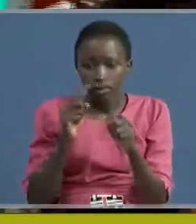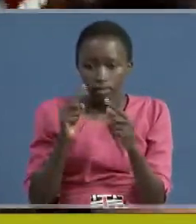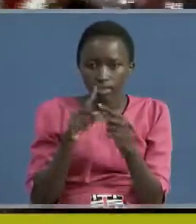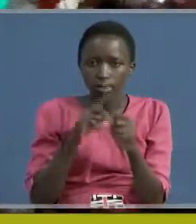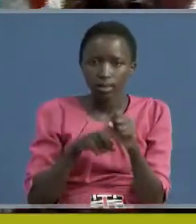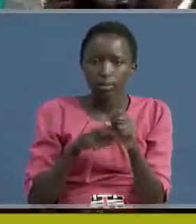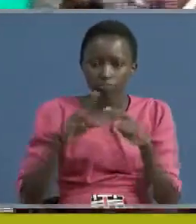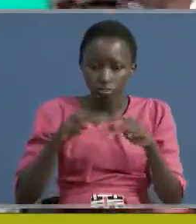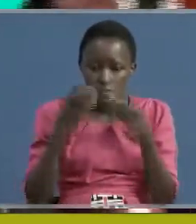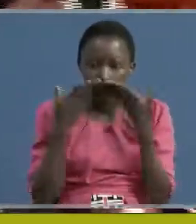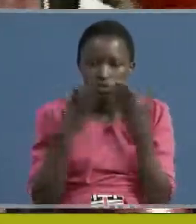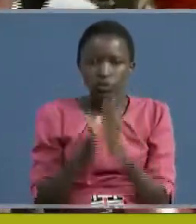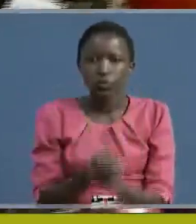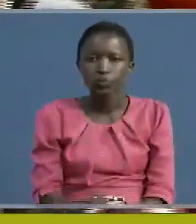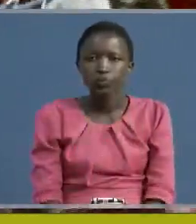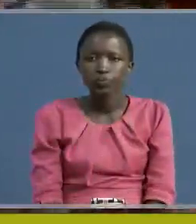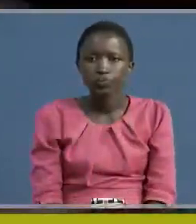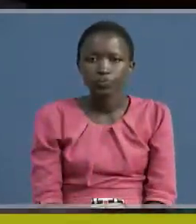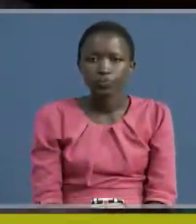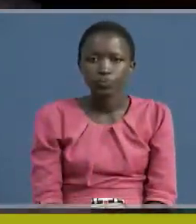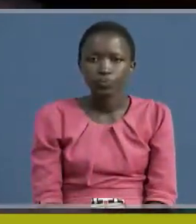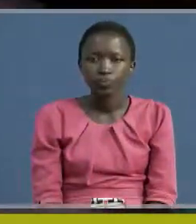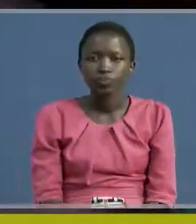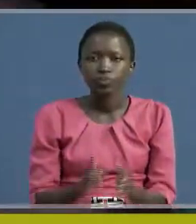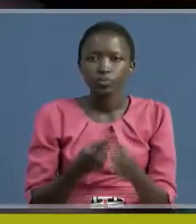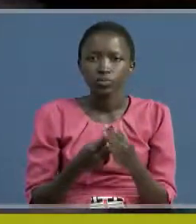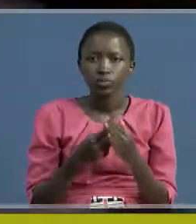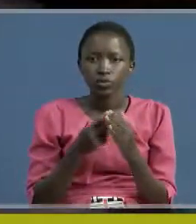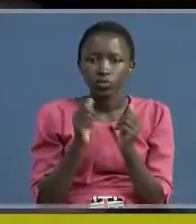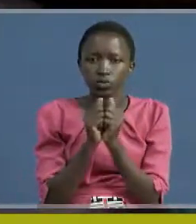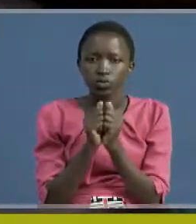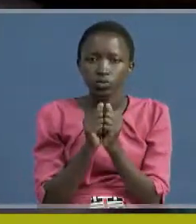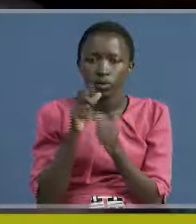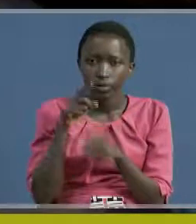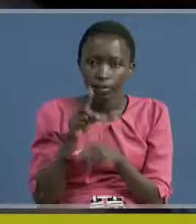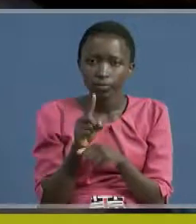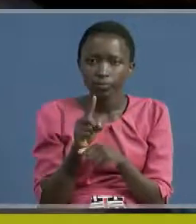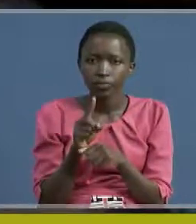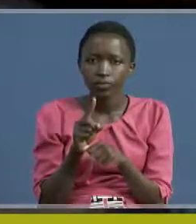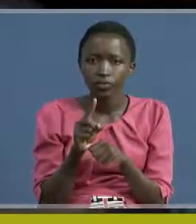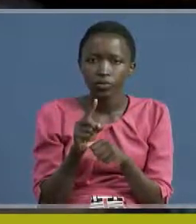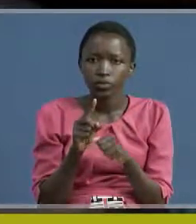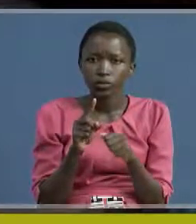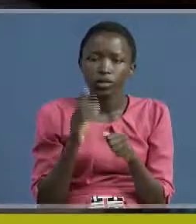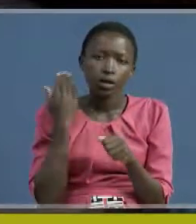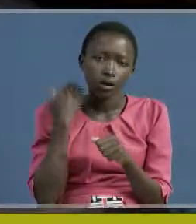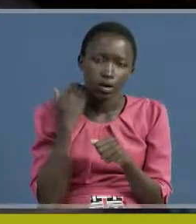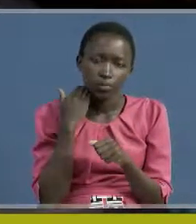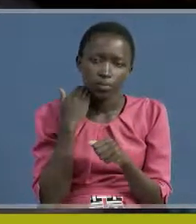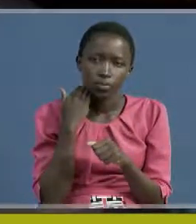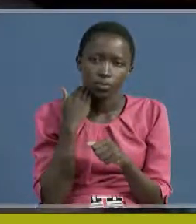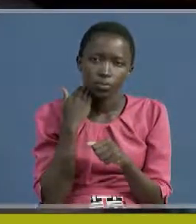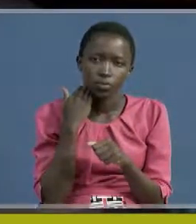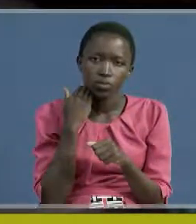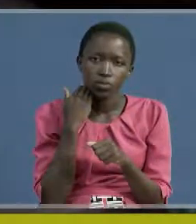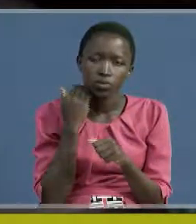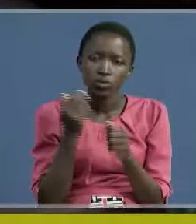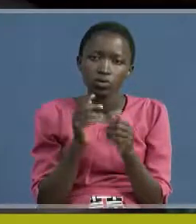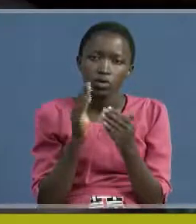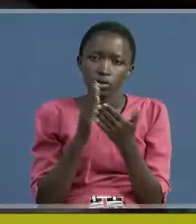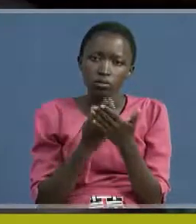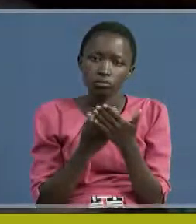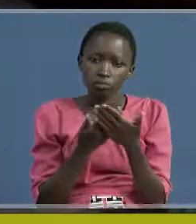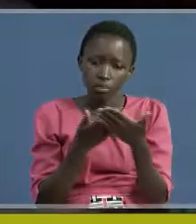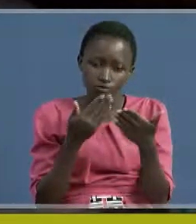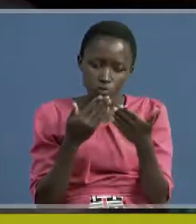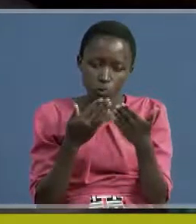wa kesi hiyo utakapokamilika. Who was allegedly with him at the scene of the crime. There is a material placed